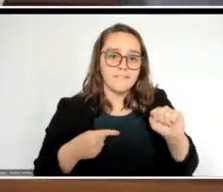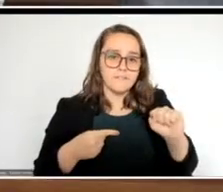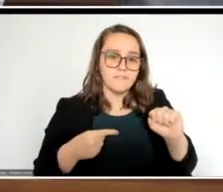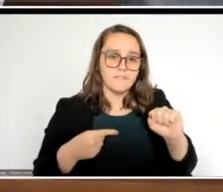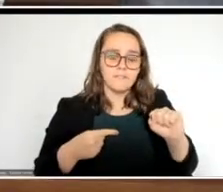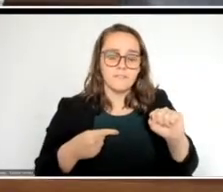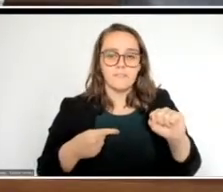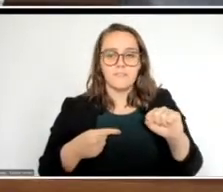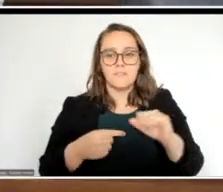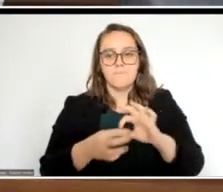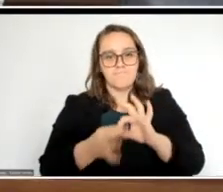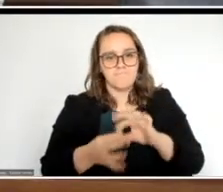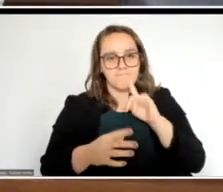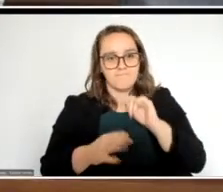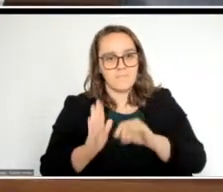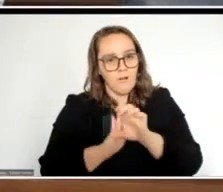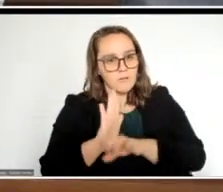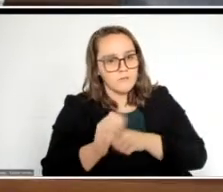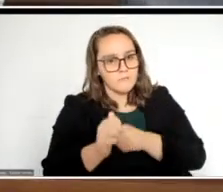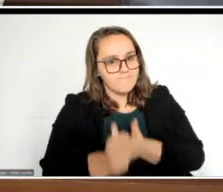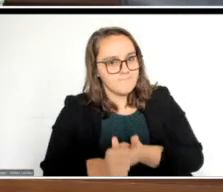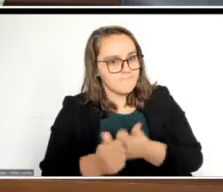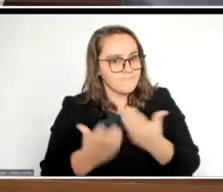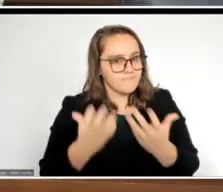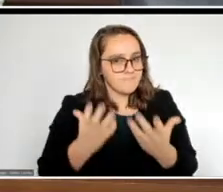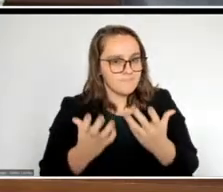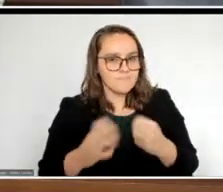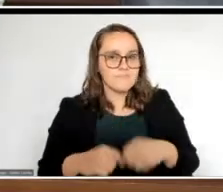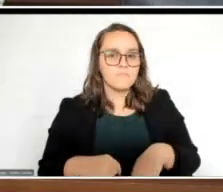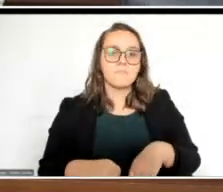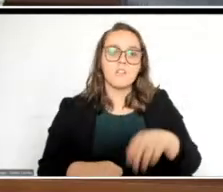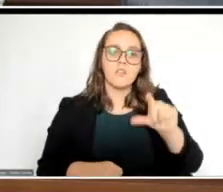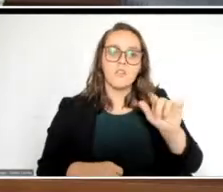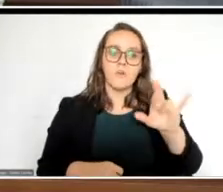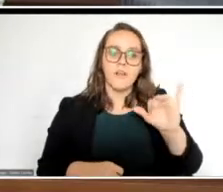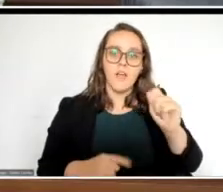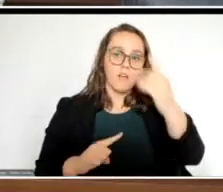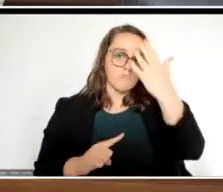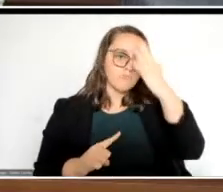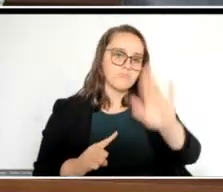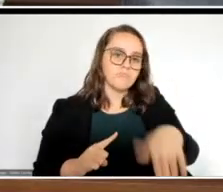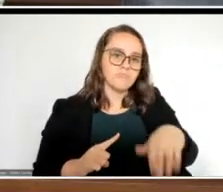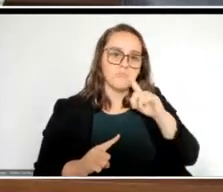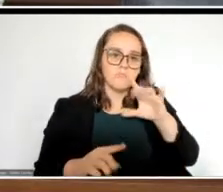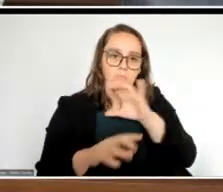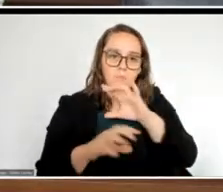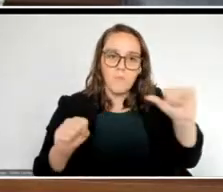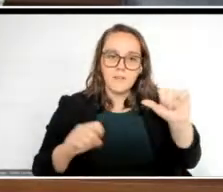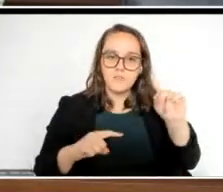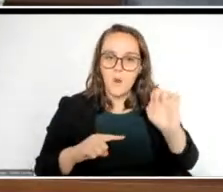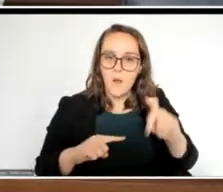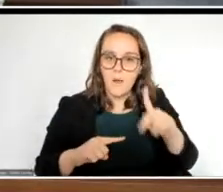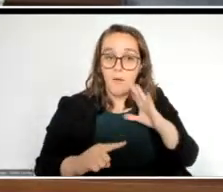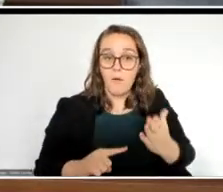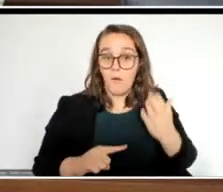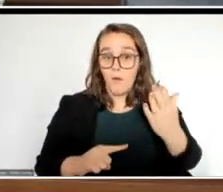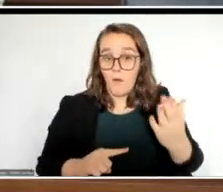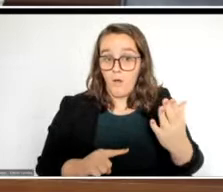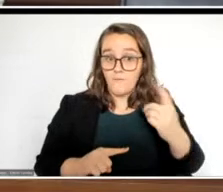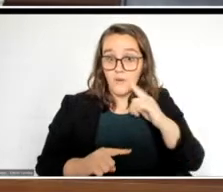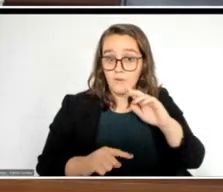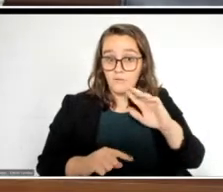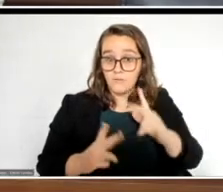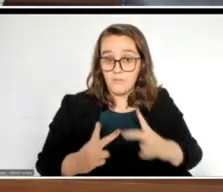We know from our investigation that President Trump offered Jeff Clark the position of acting attorney general, and that Jeff Clark